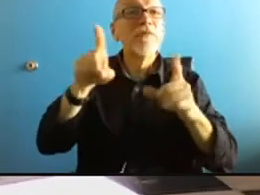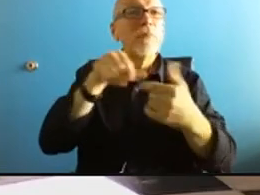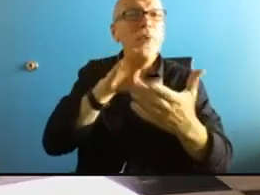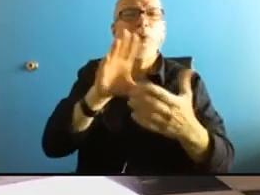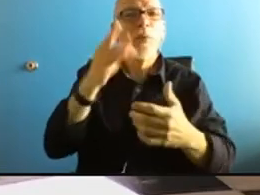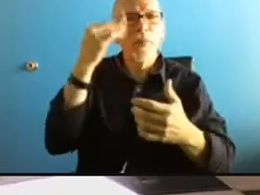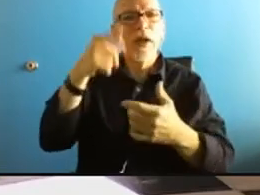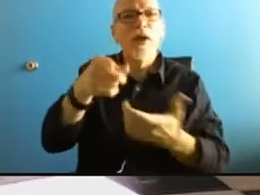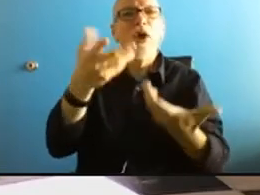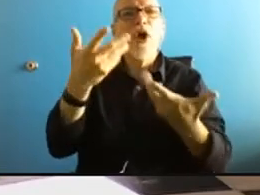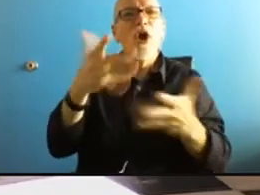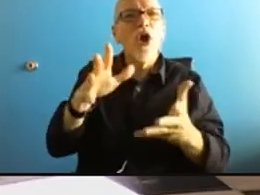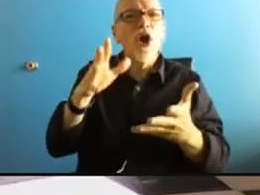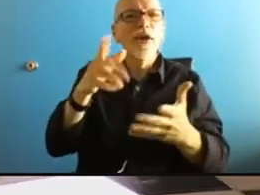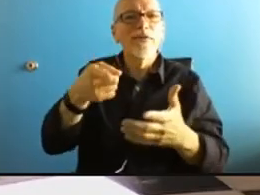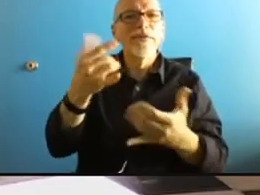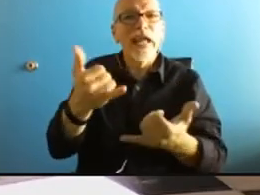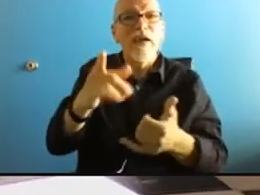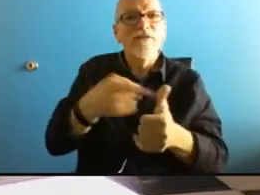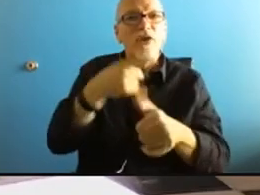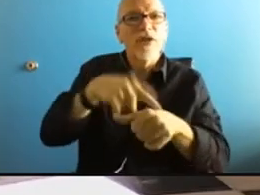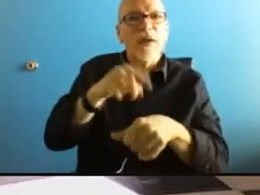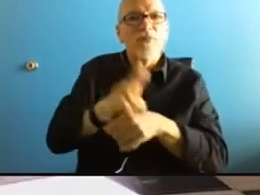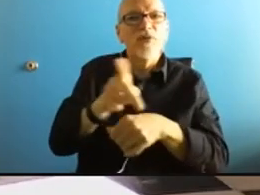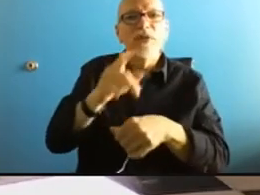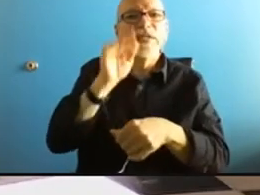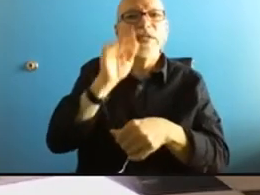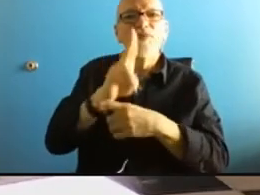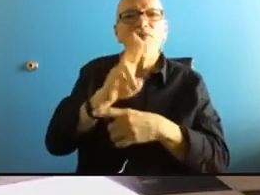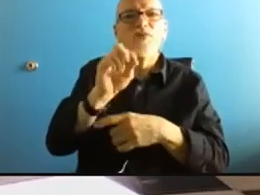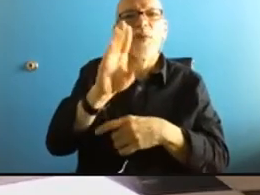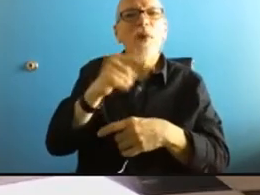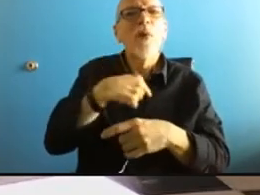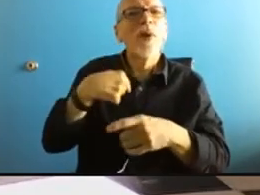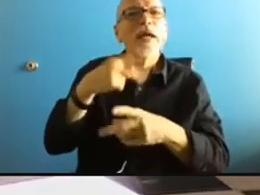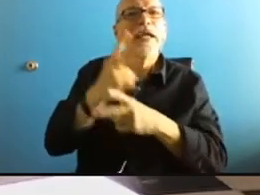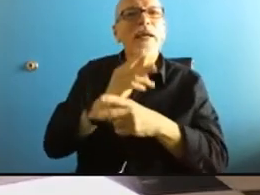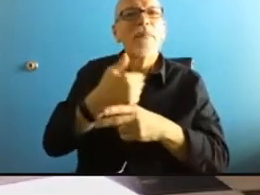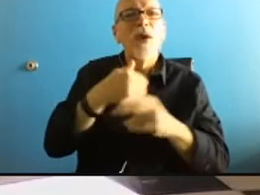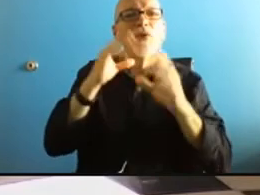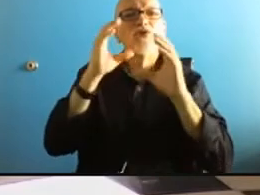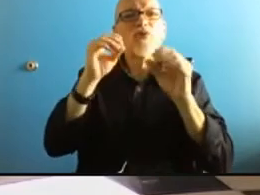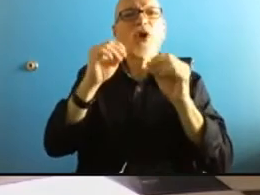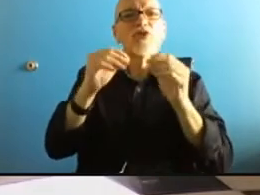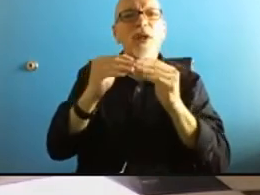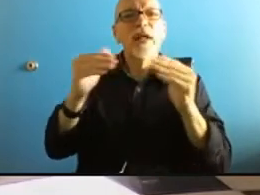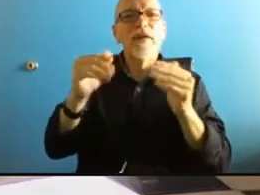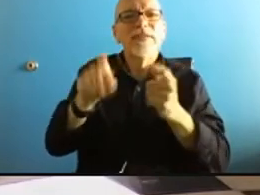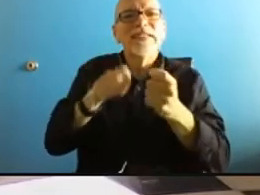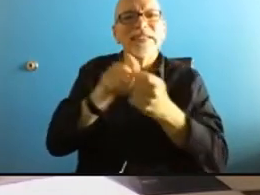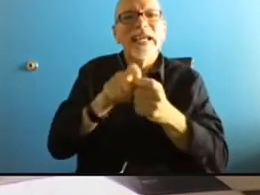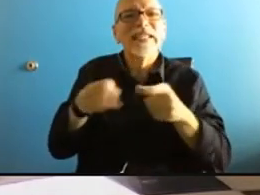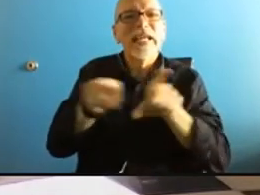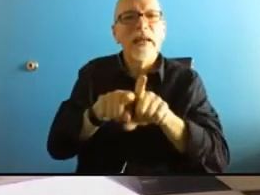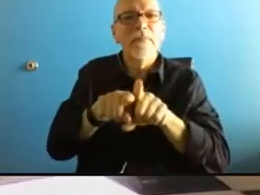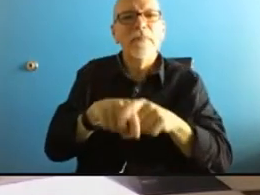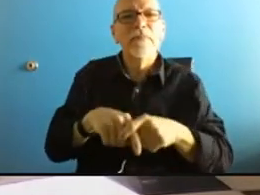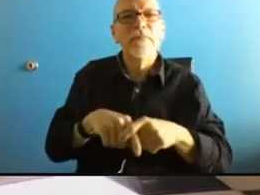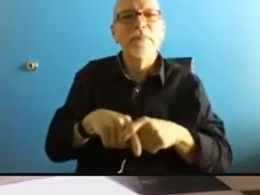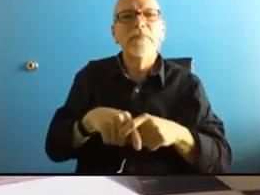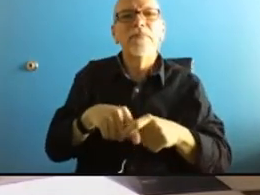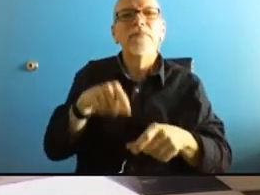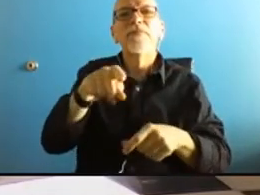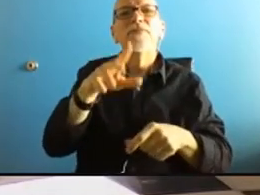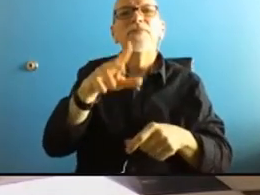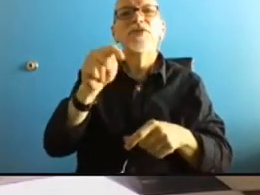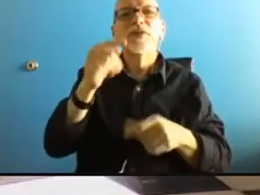interacted with this for the very first time. They haven't used the robot. So we kept our level of instruction exactly the same. This just cut to them